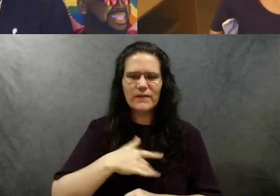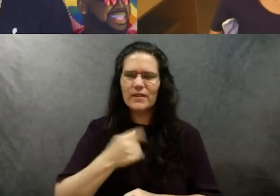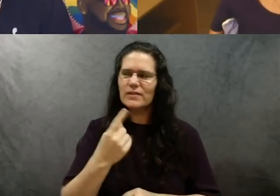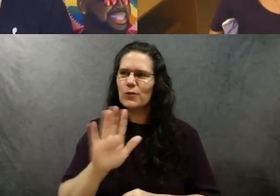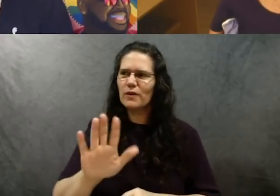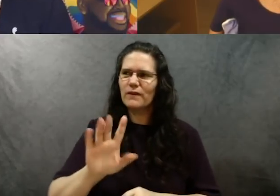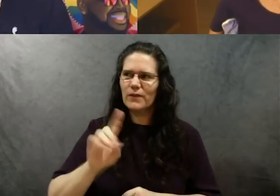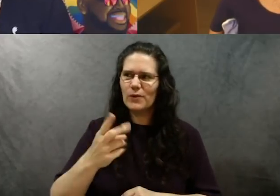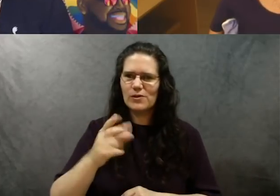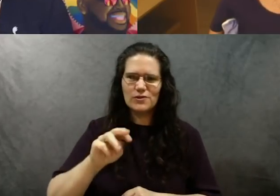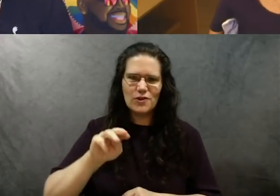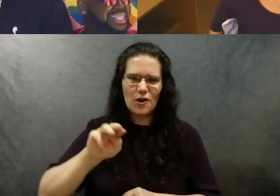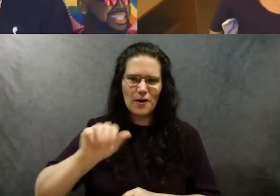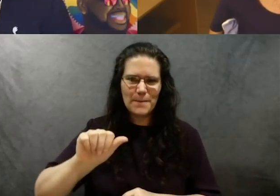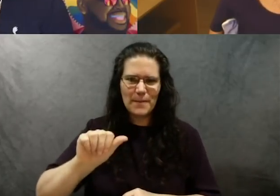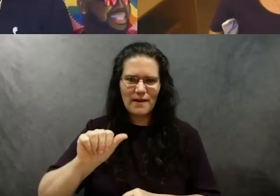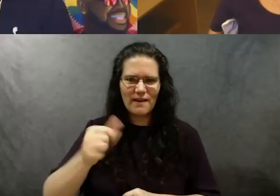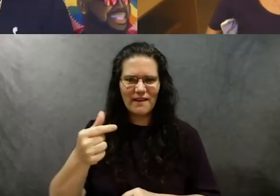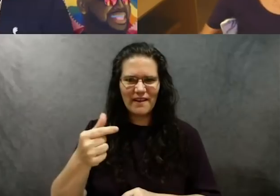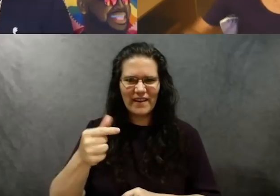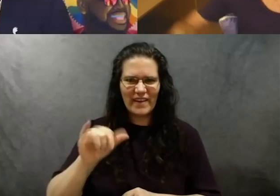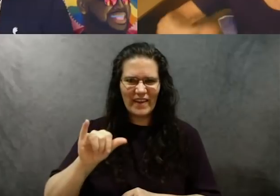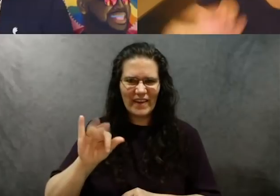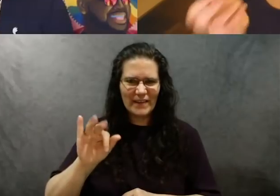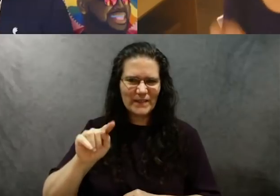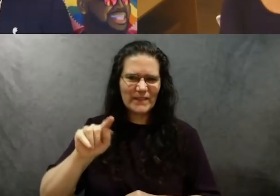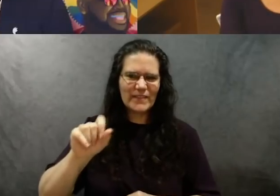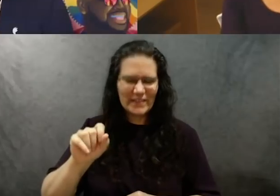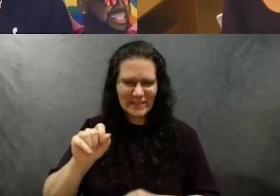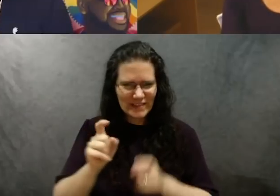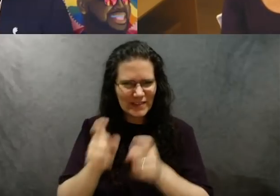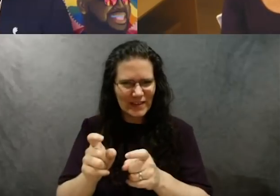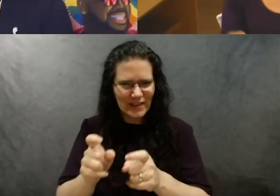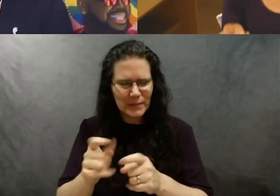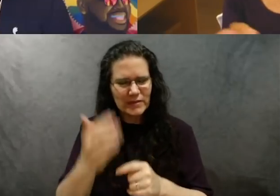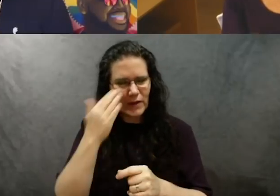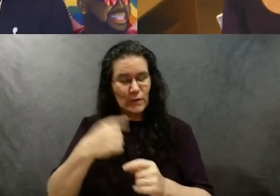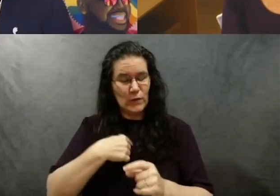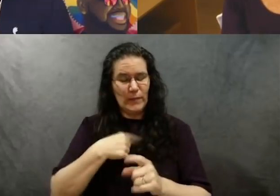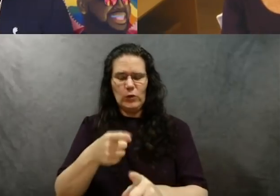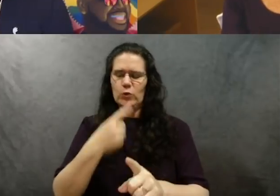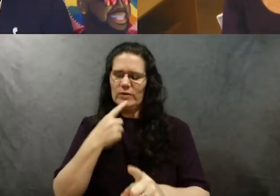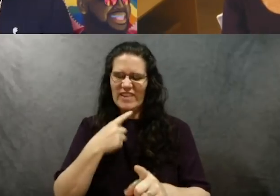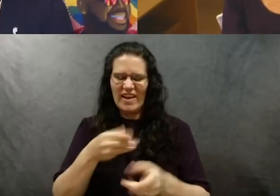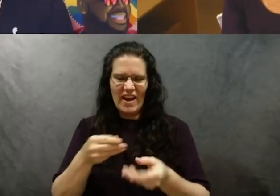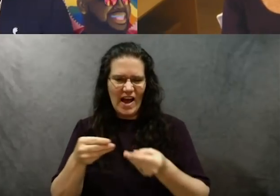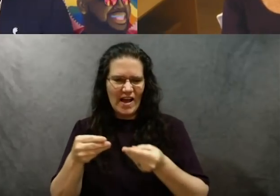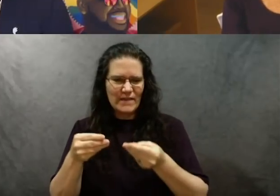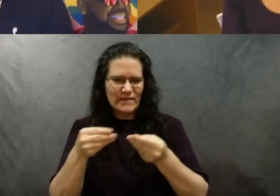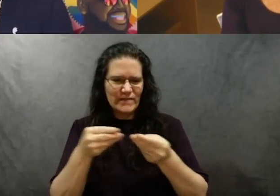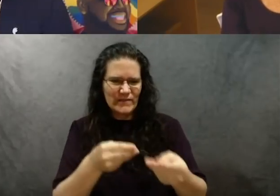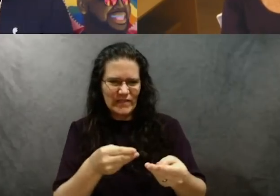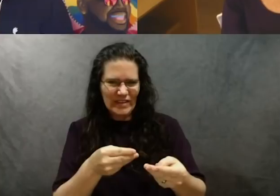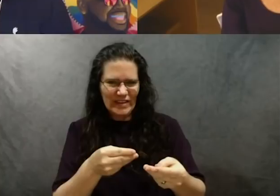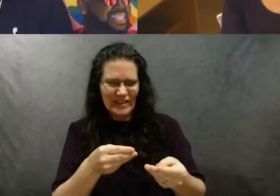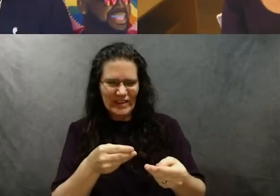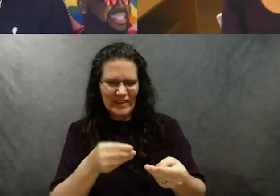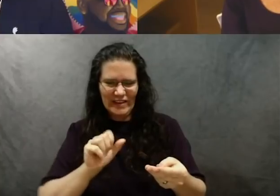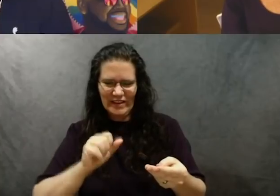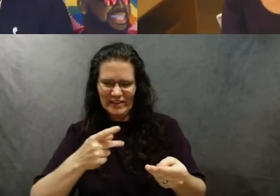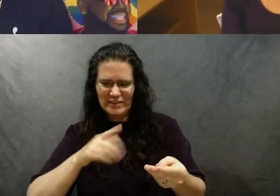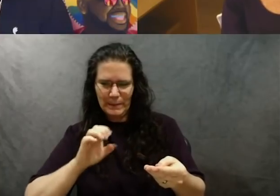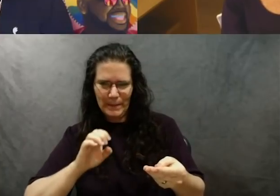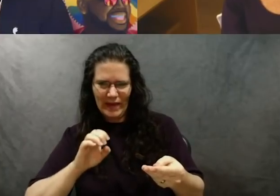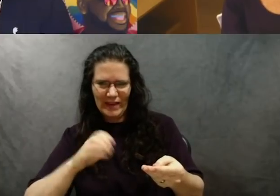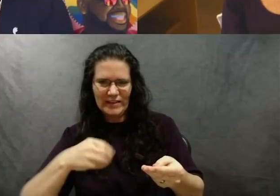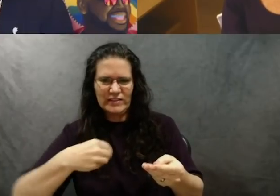because I know for me, and when you said, I feed space to the fear, I have